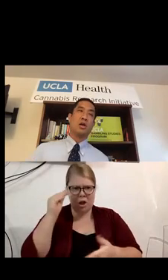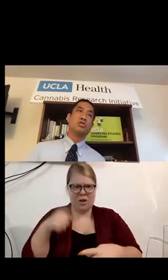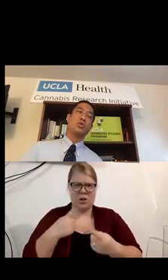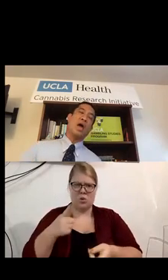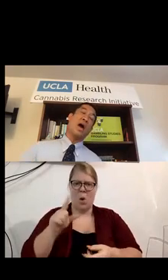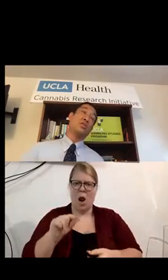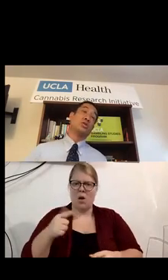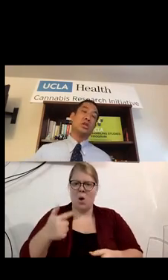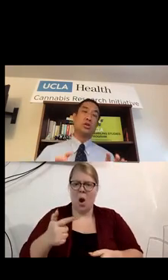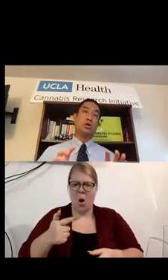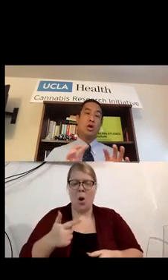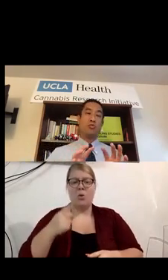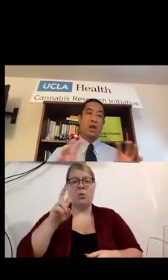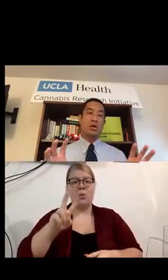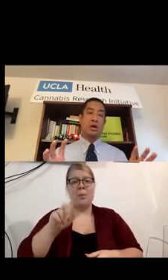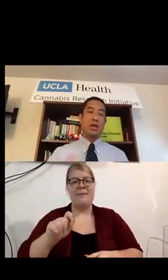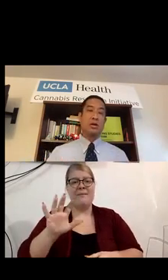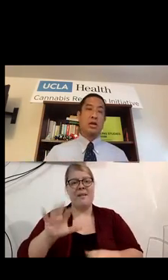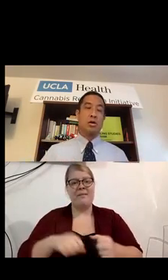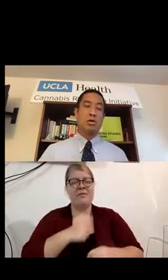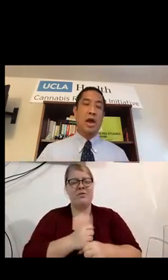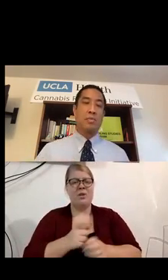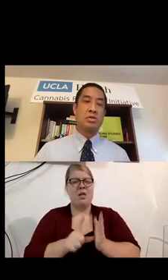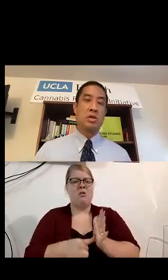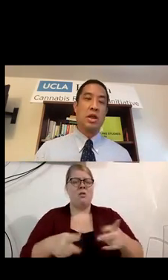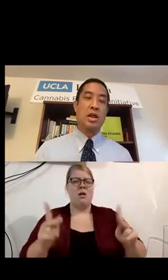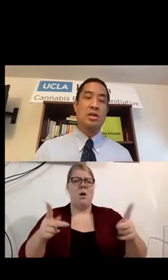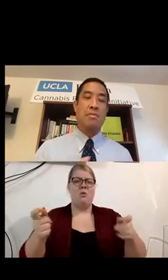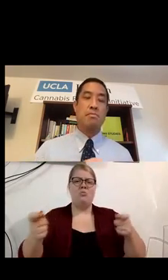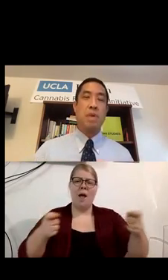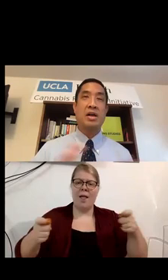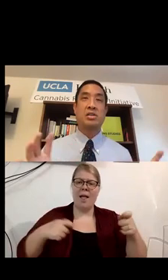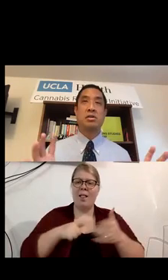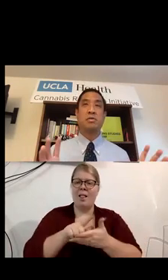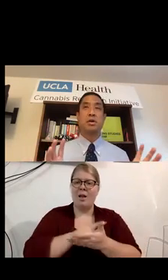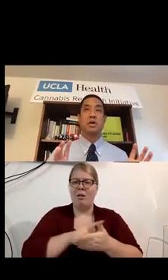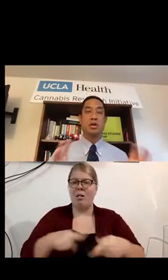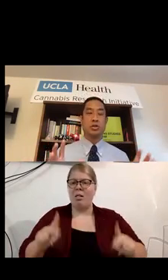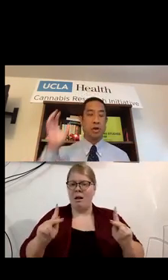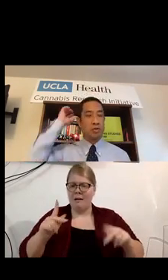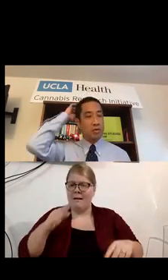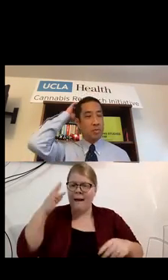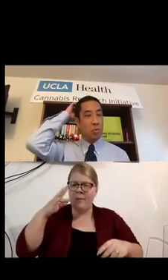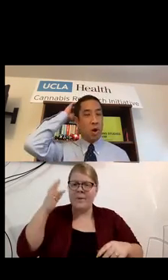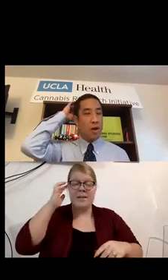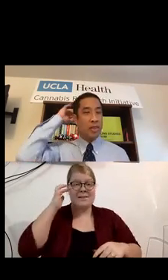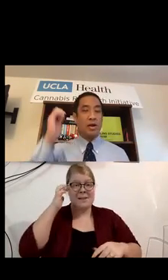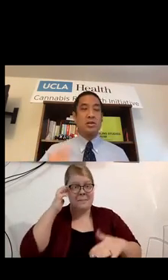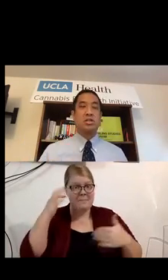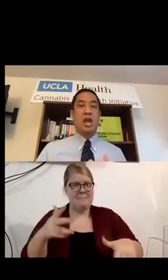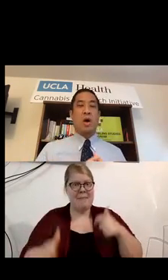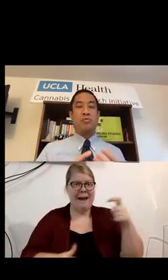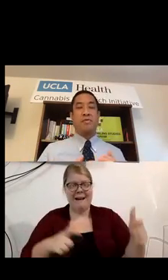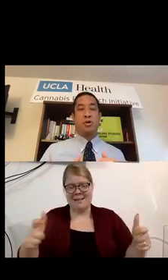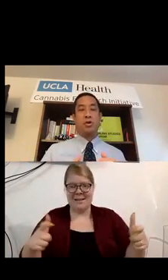nearly 2.5 years into regulated legal cannabis? It is a massive issue. And number one,